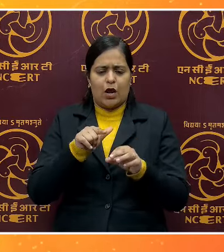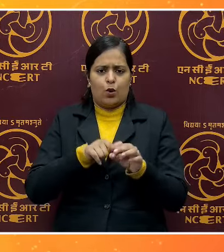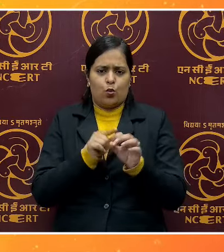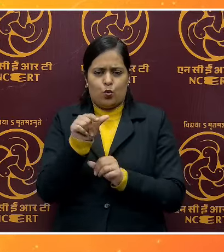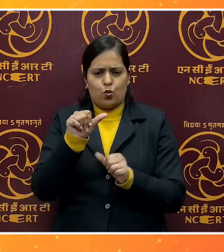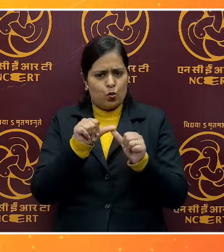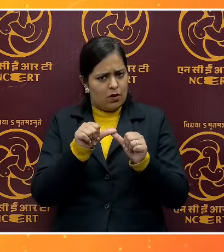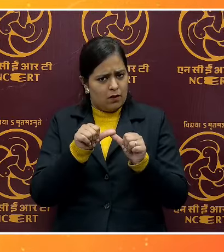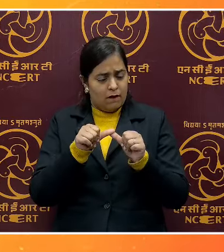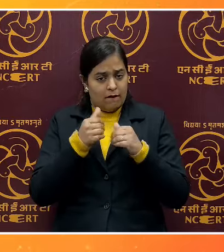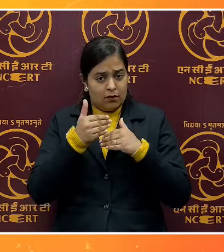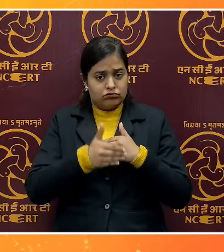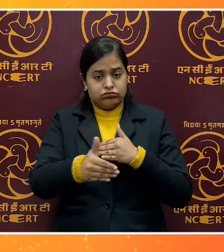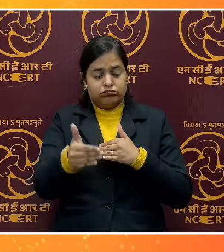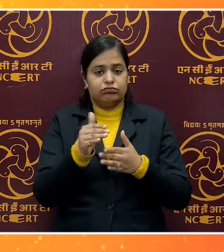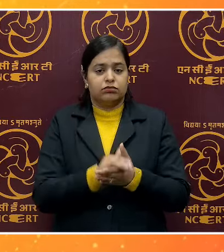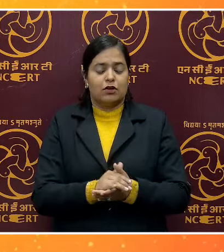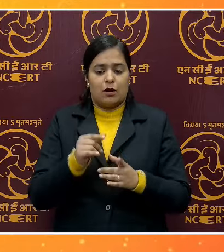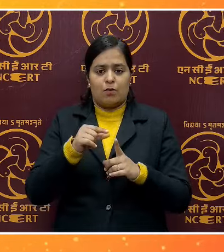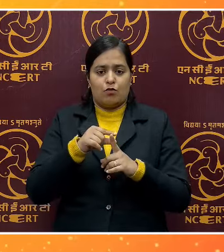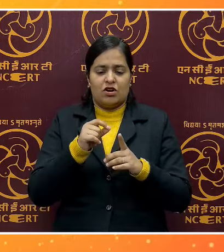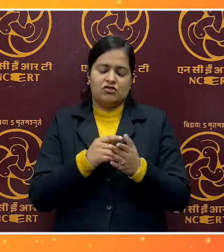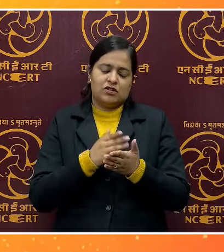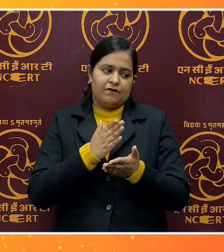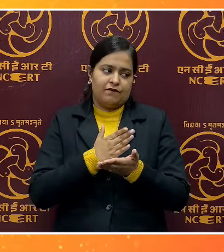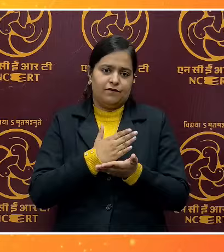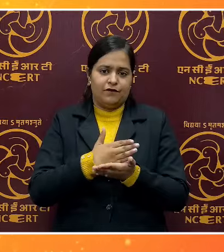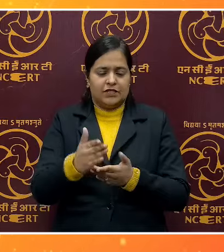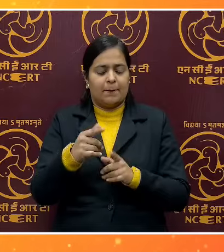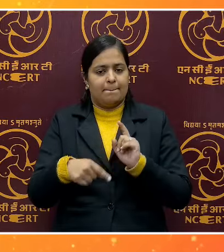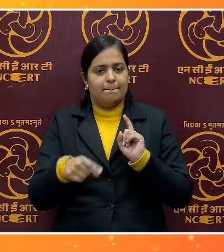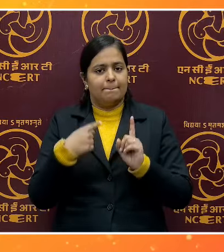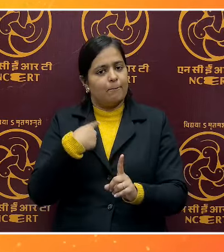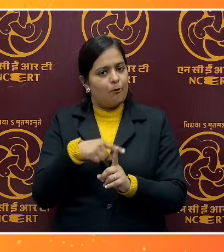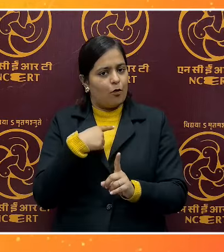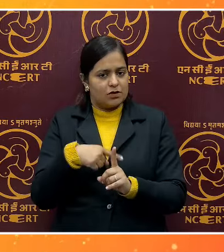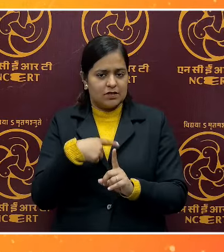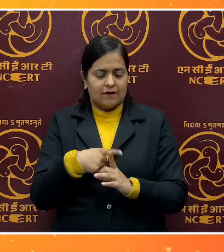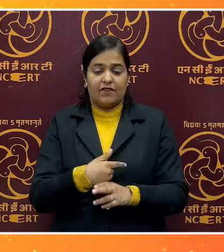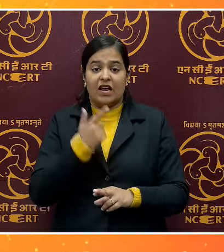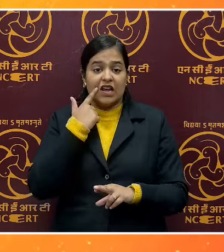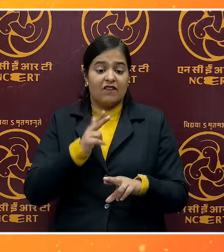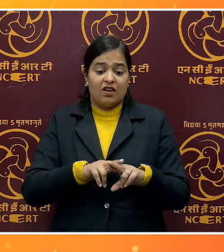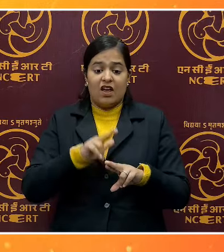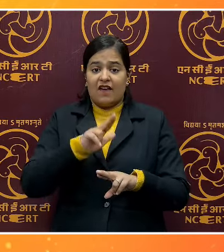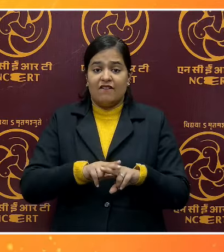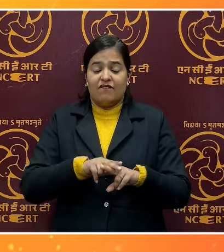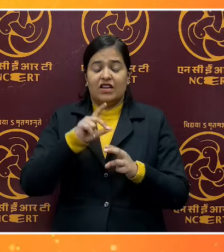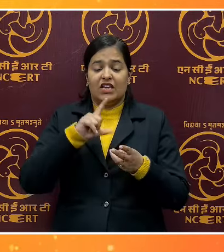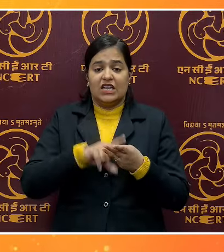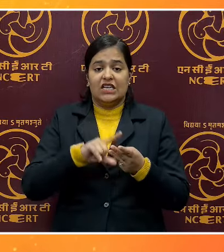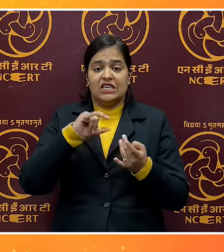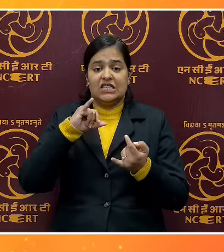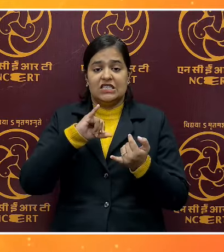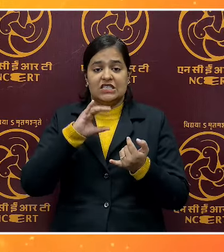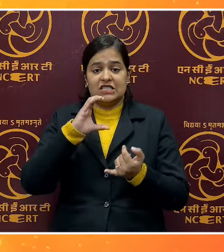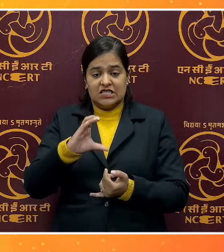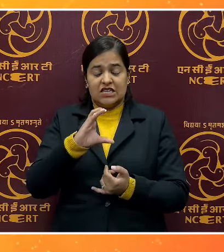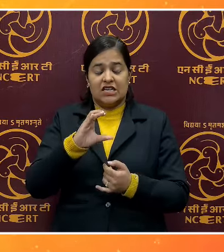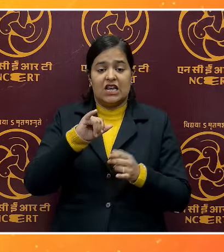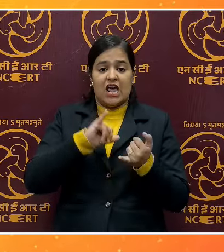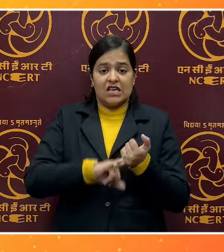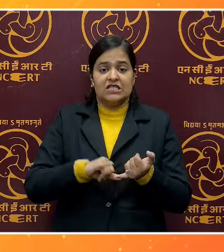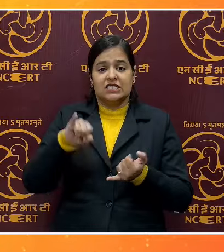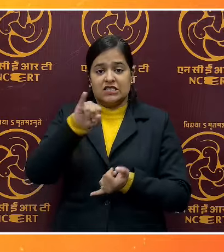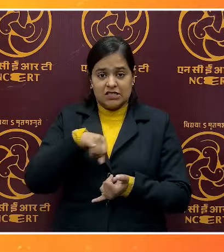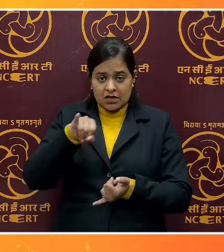dissociate, potassium will becomes positive, and one complex that is FeCN6